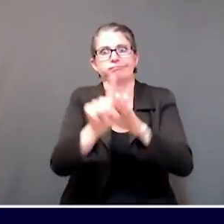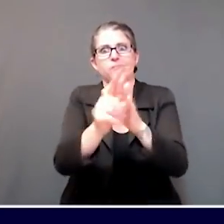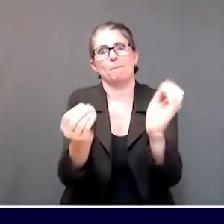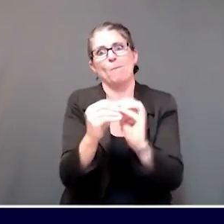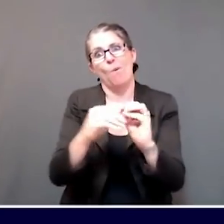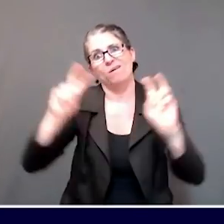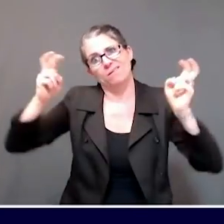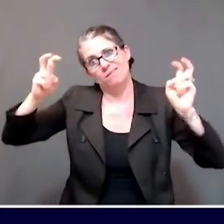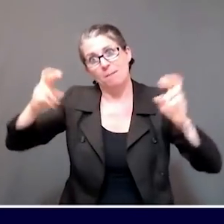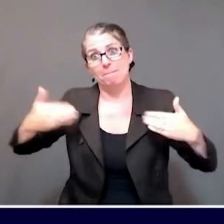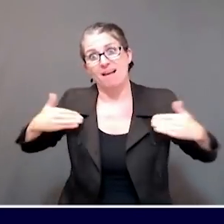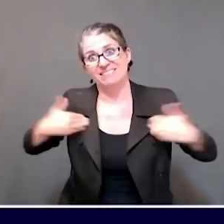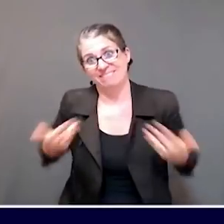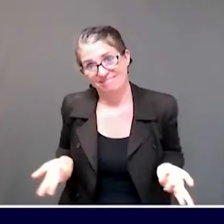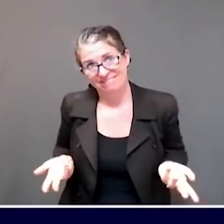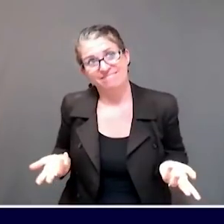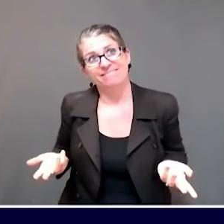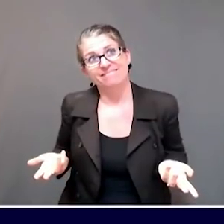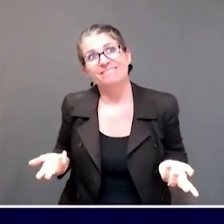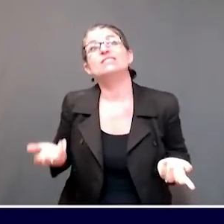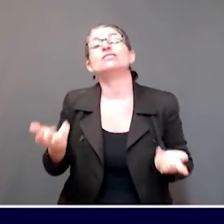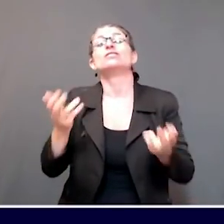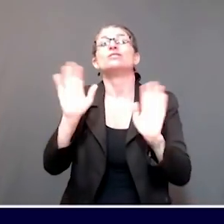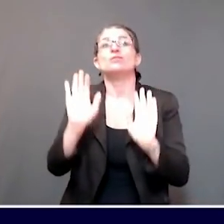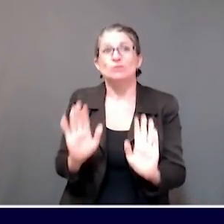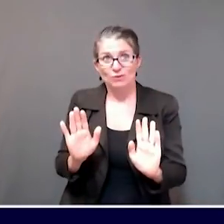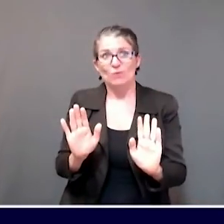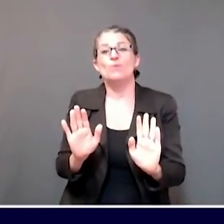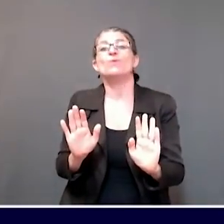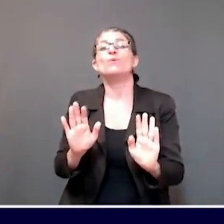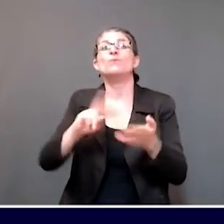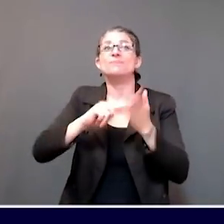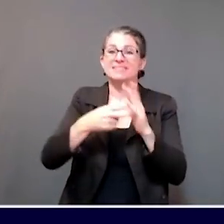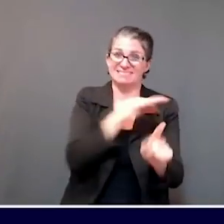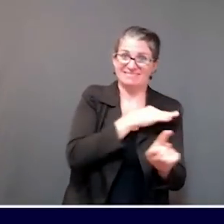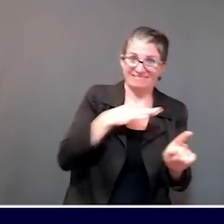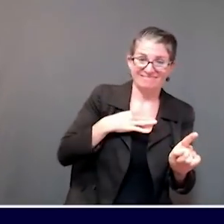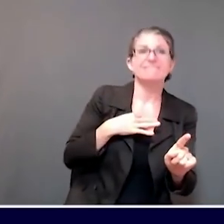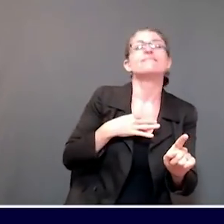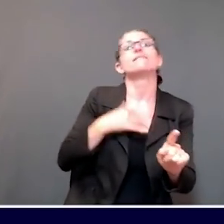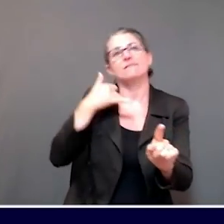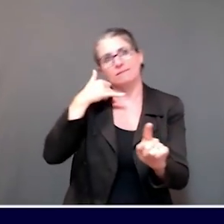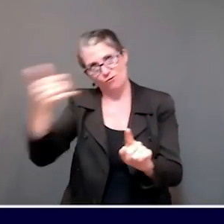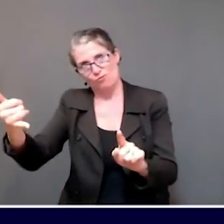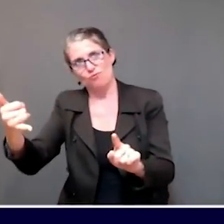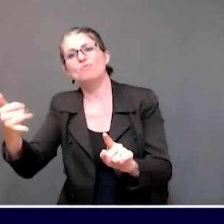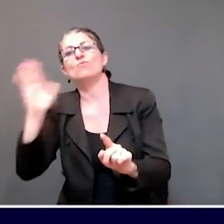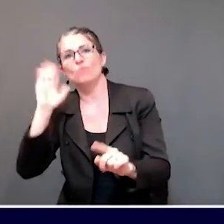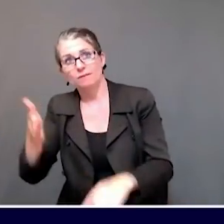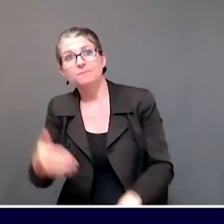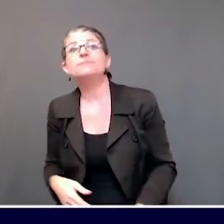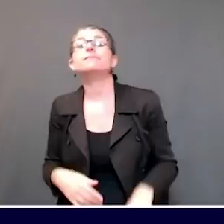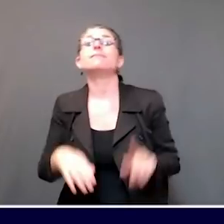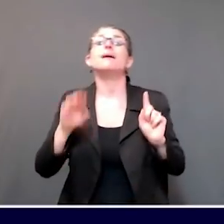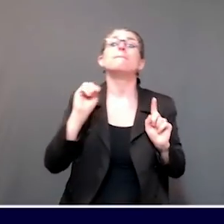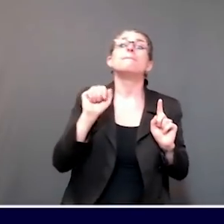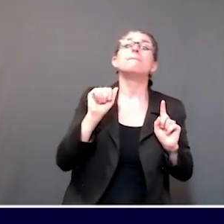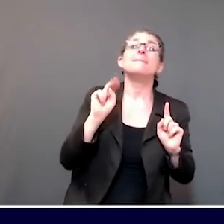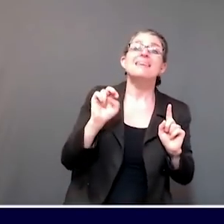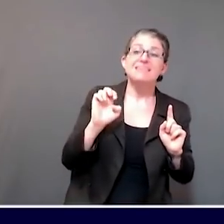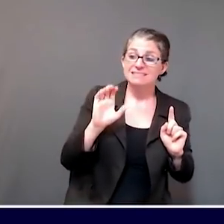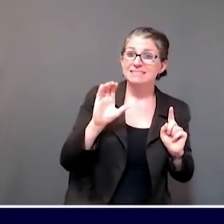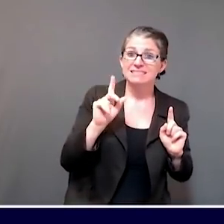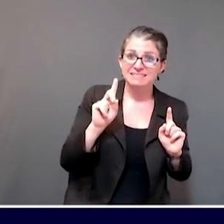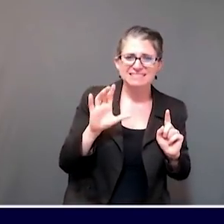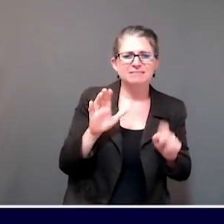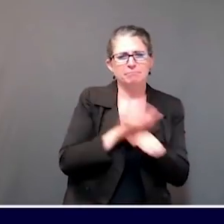Maine CDC, but we're continuing to add to the number of case investigators and contact tracers as we move forward, because we know we're going